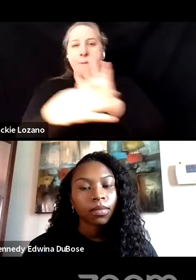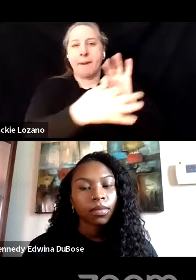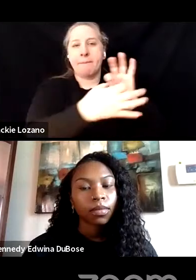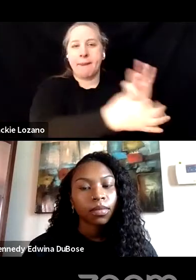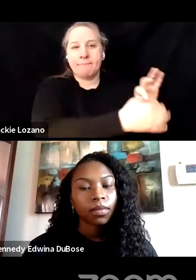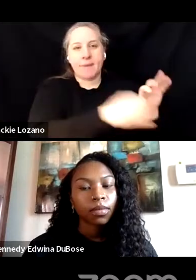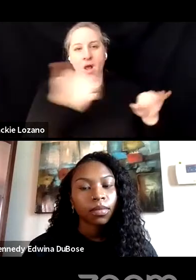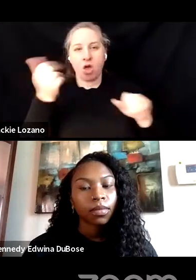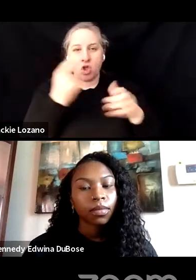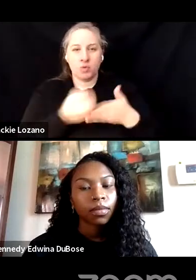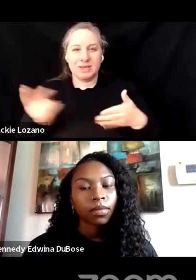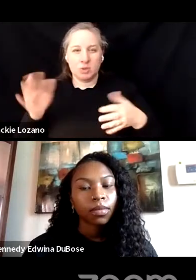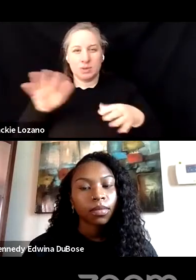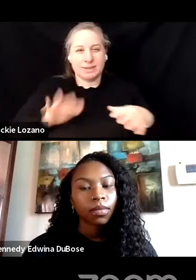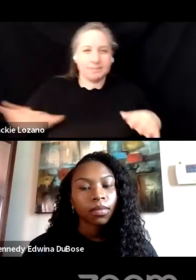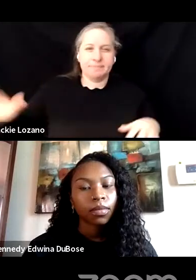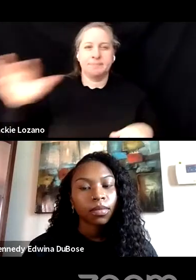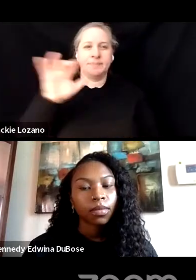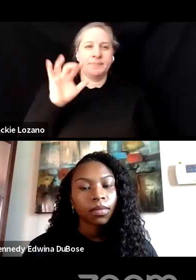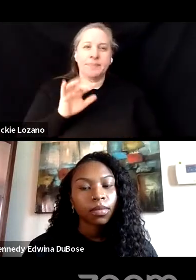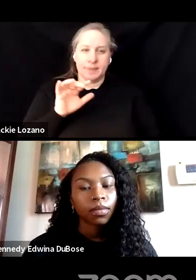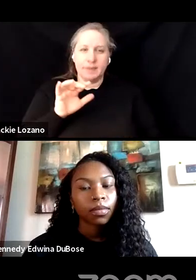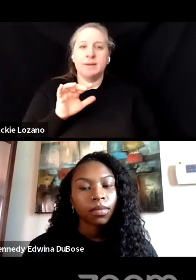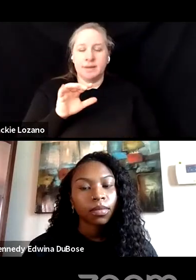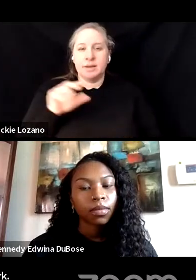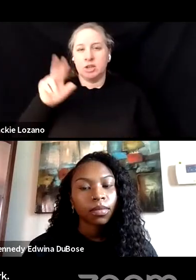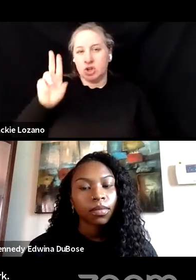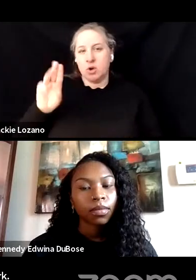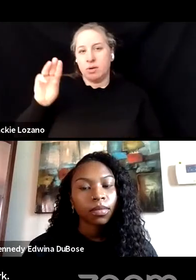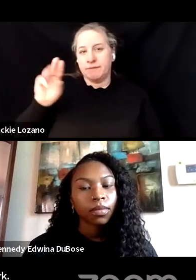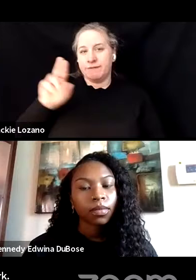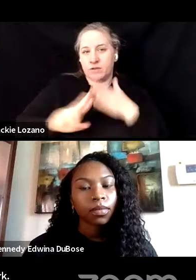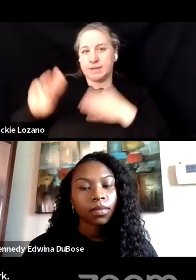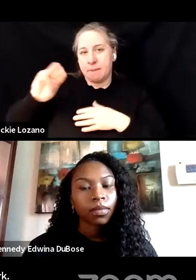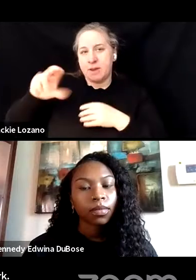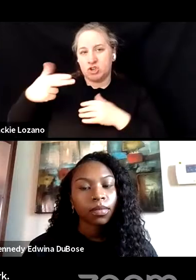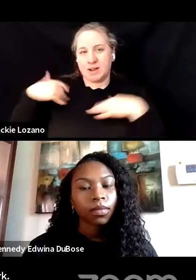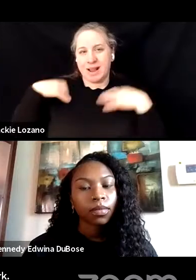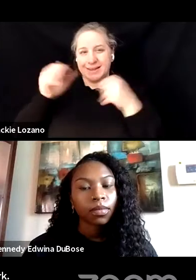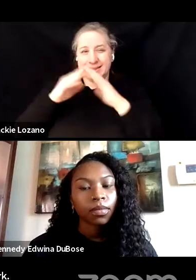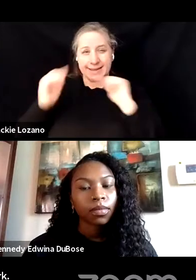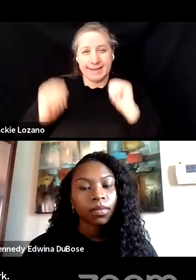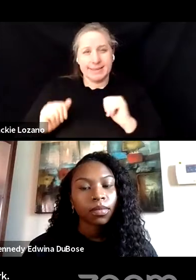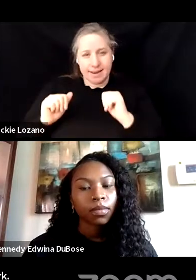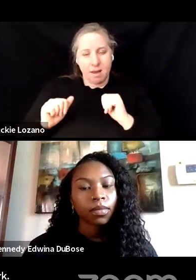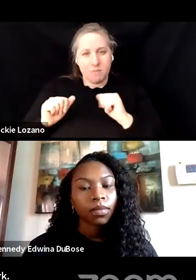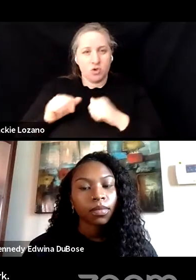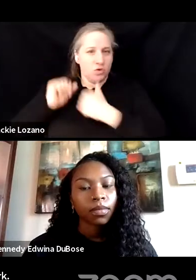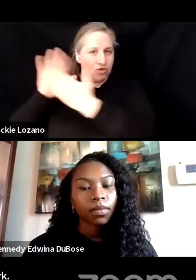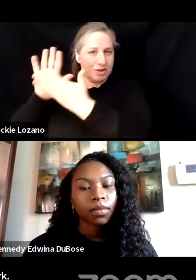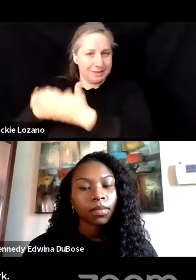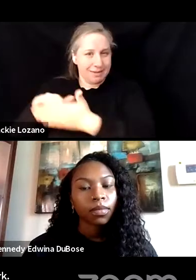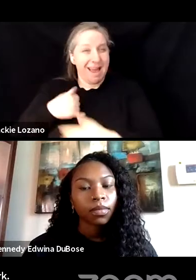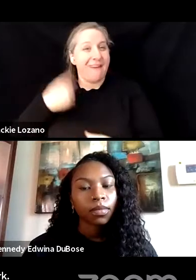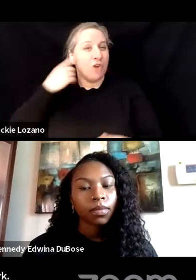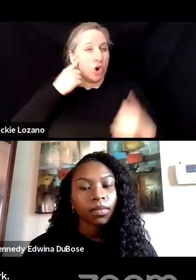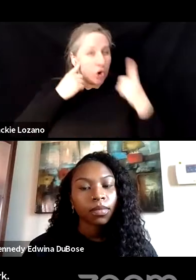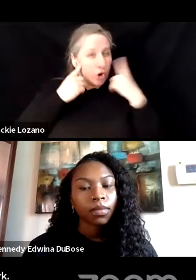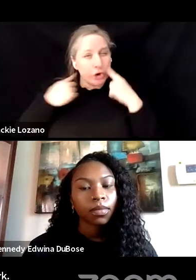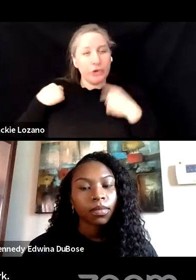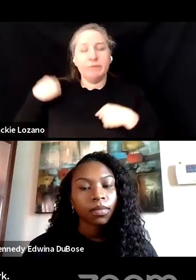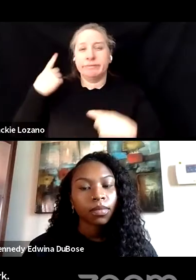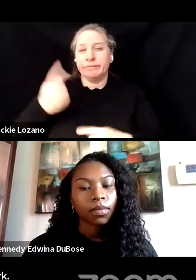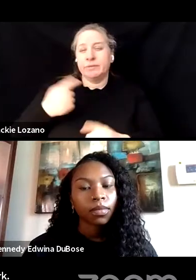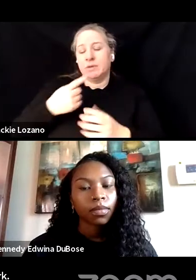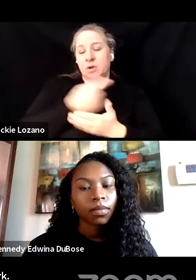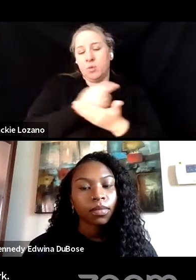resources across our institution to address this. Now, I know that something that I've heard a lot of in the past few weeks, months, and, you know,